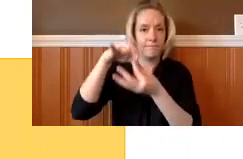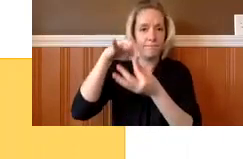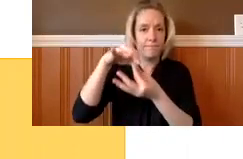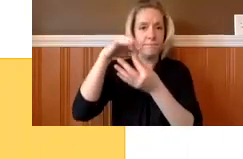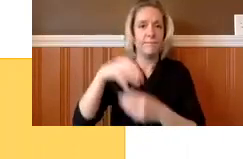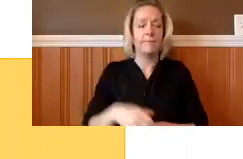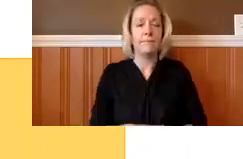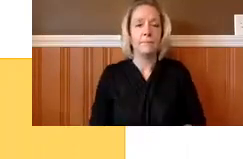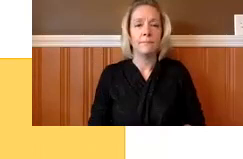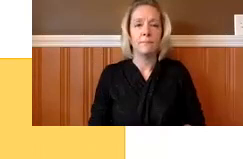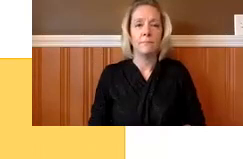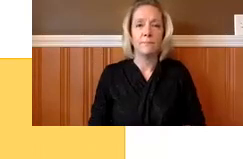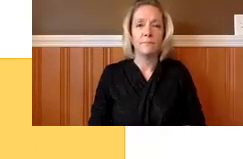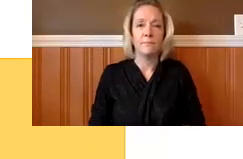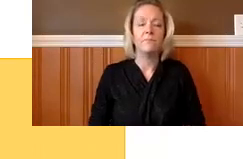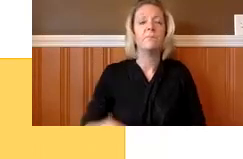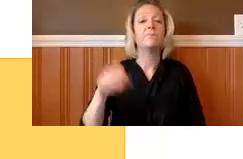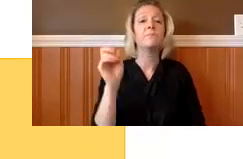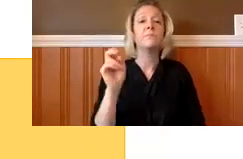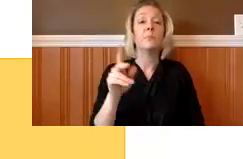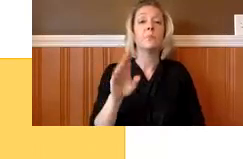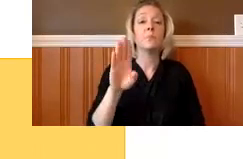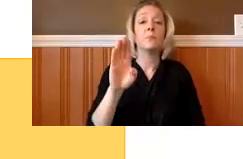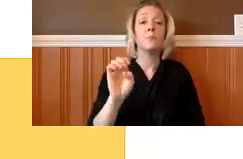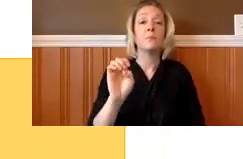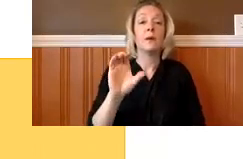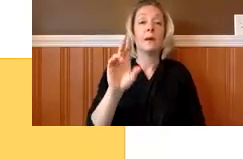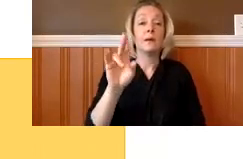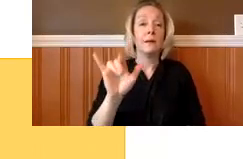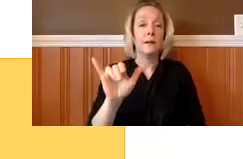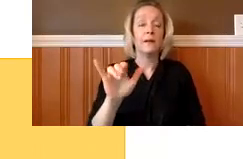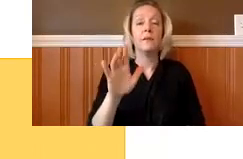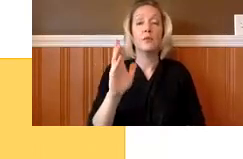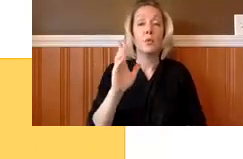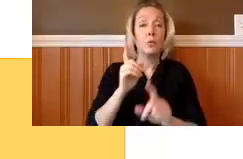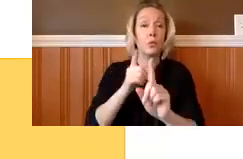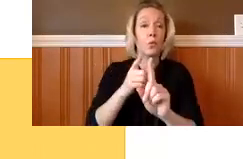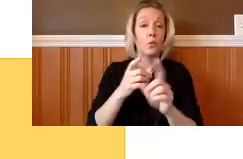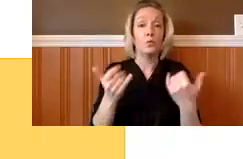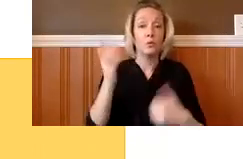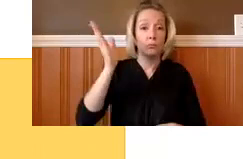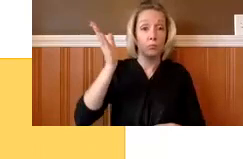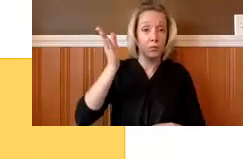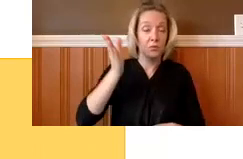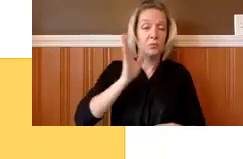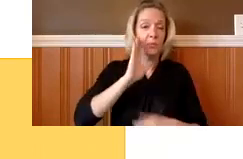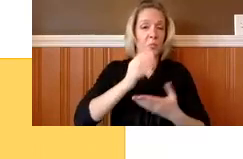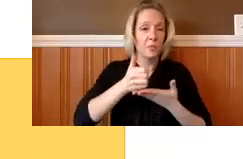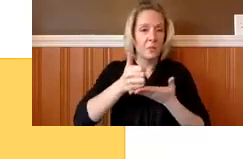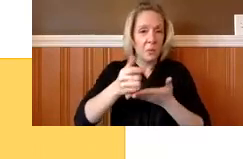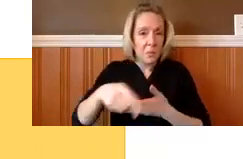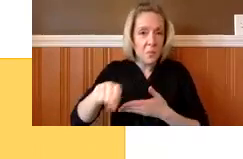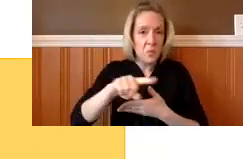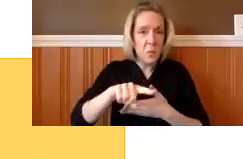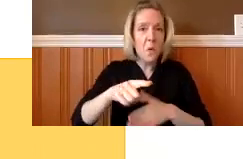And, all right. Okay, so our hope for you today, our goal for you is that we will help you increase